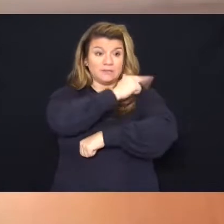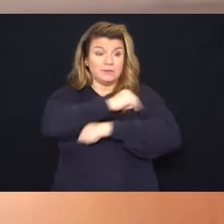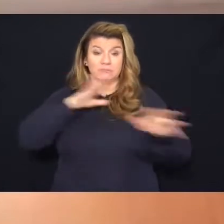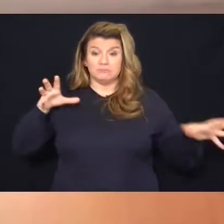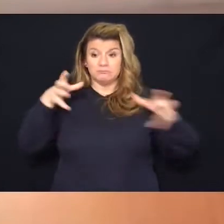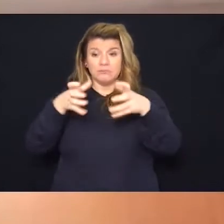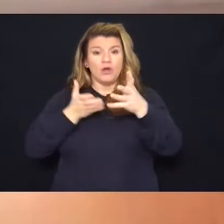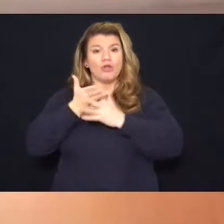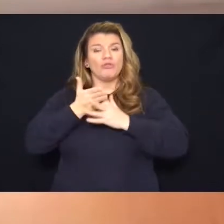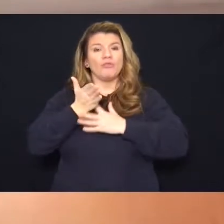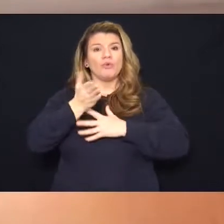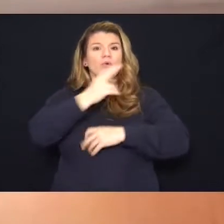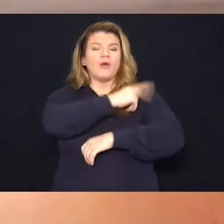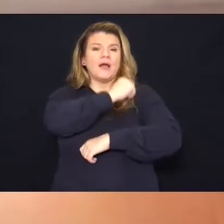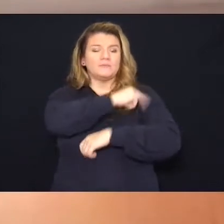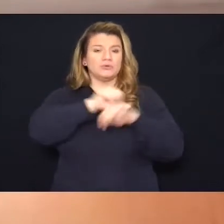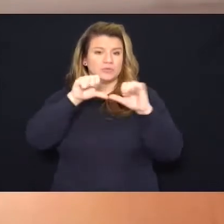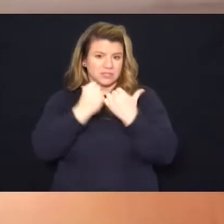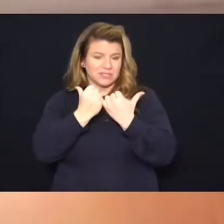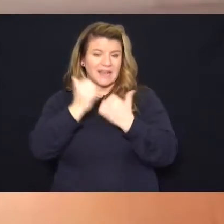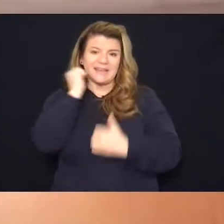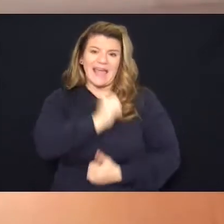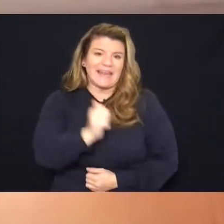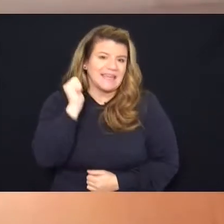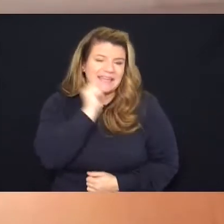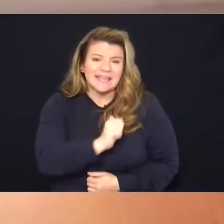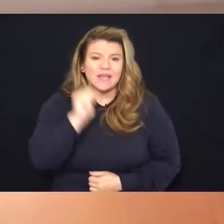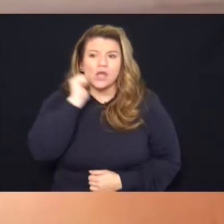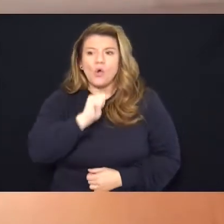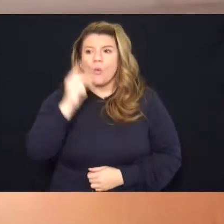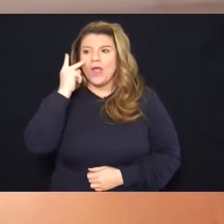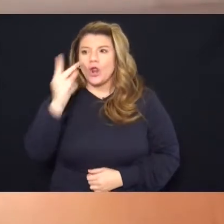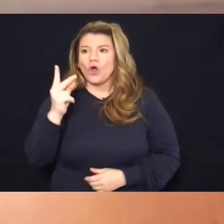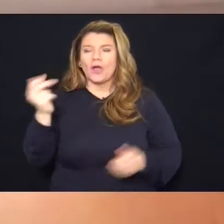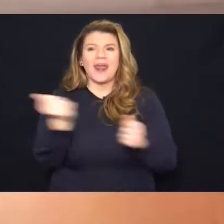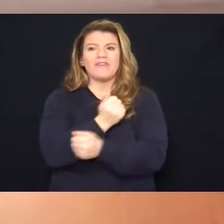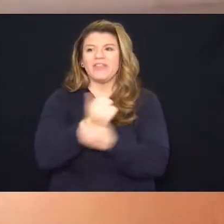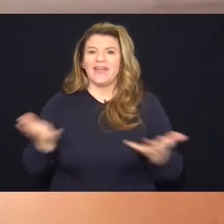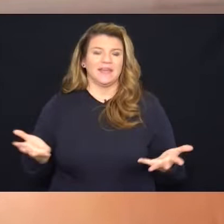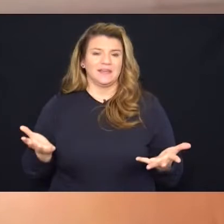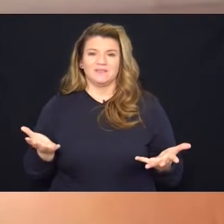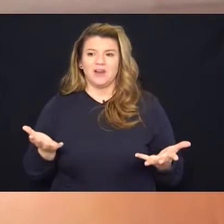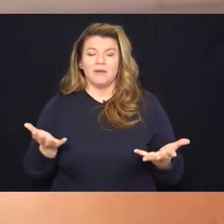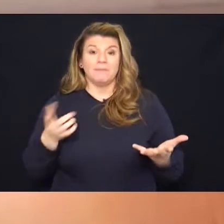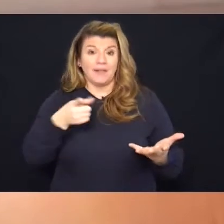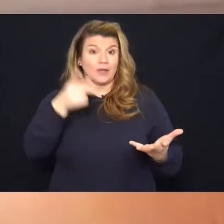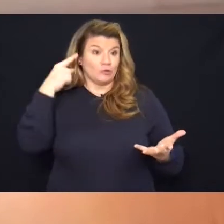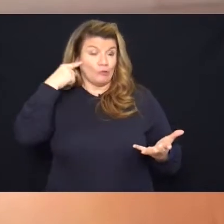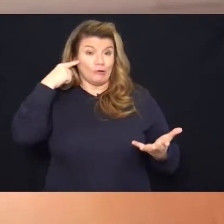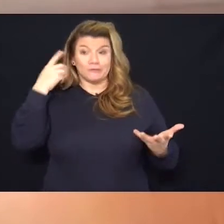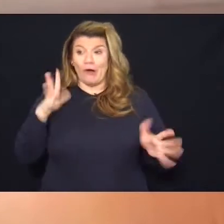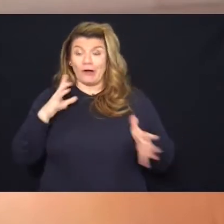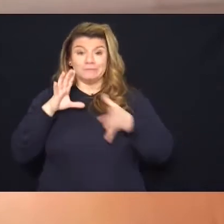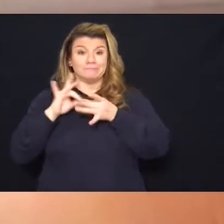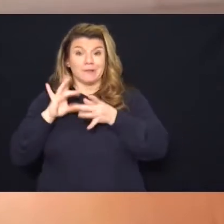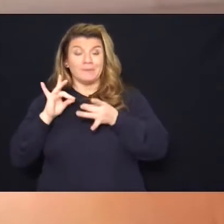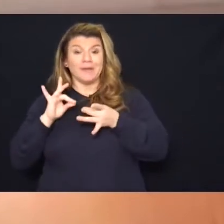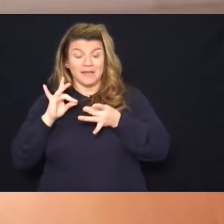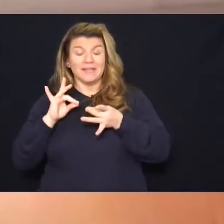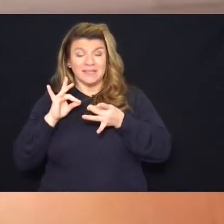Hospital Association daily. We look at everything from, as you've heard us talk about